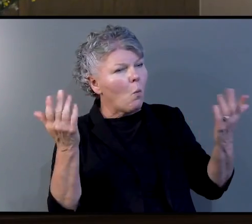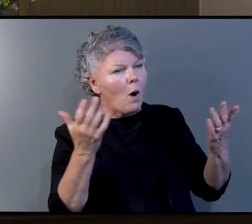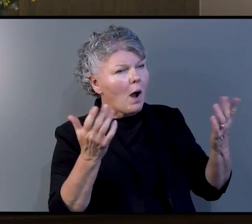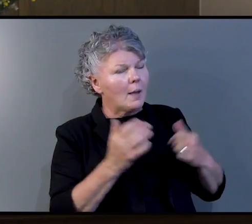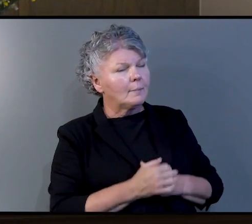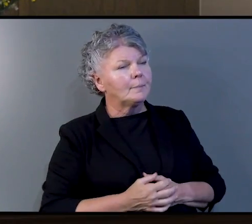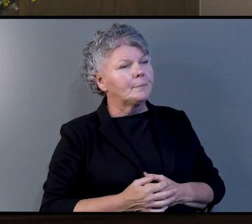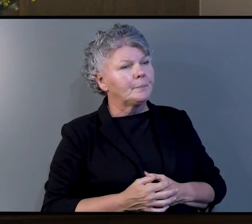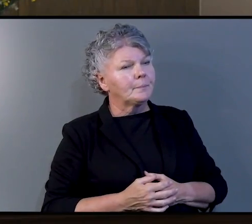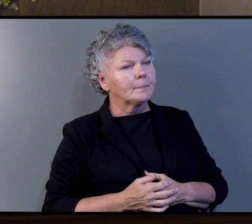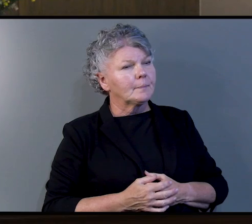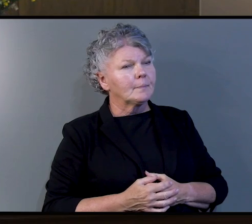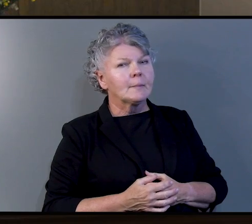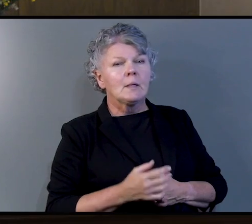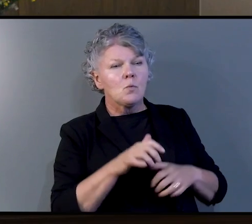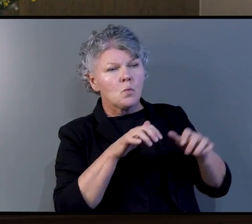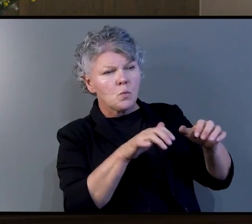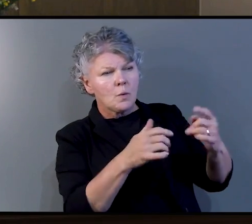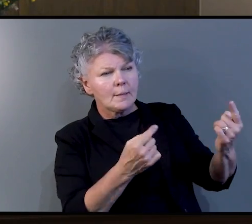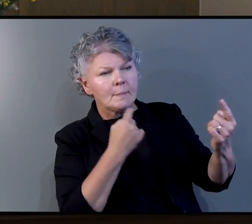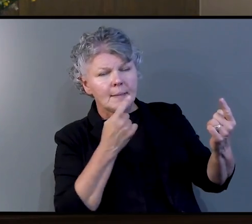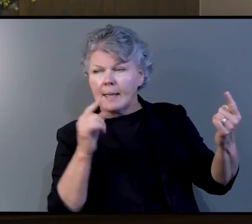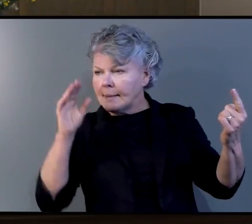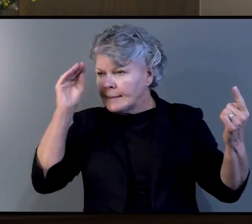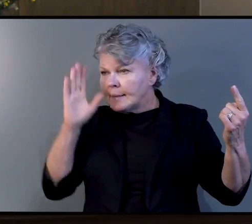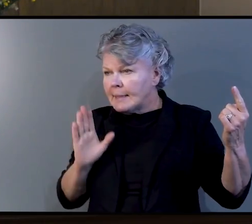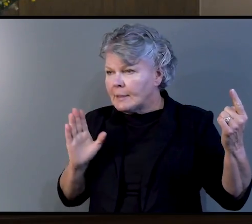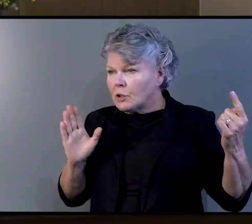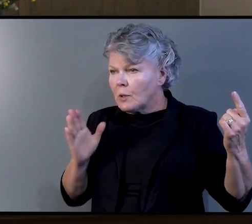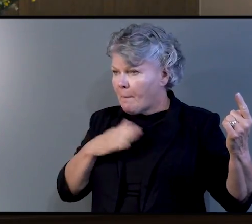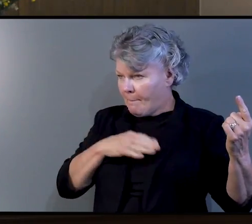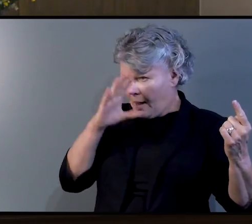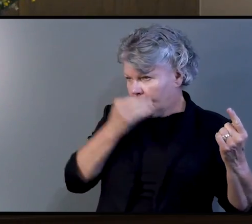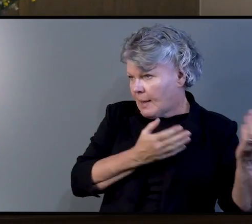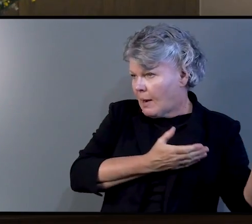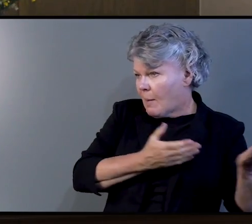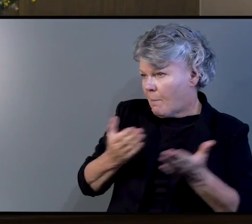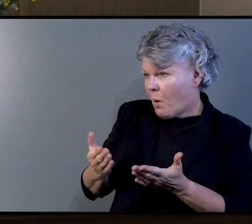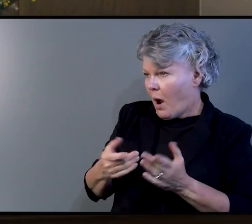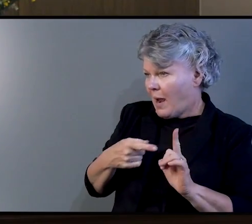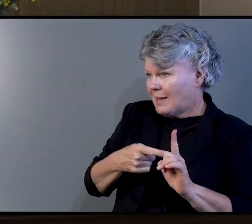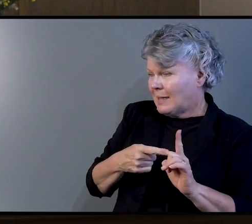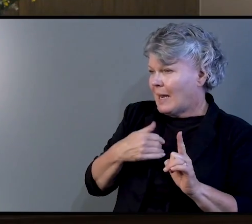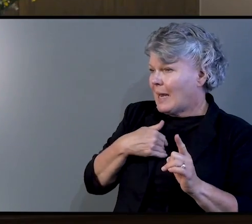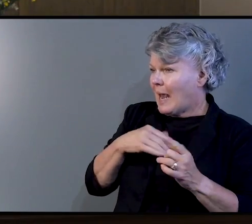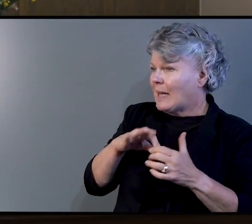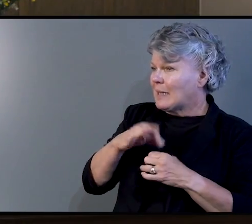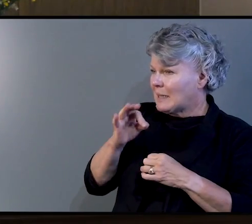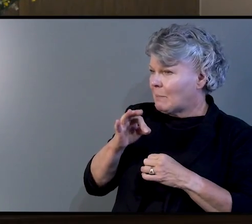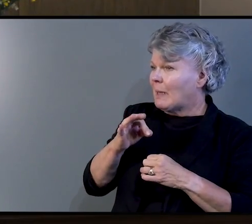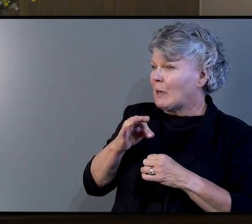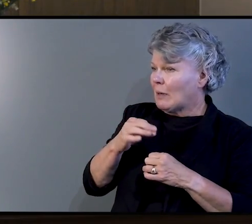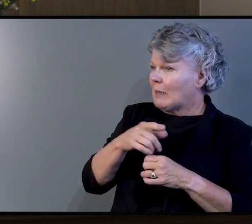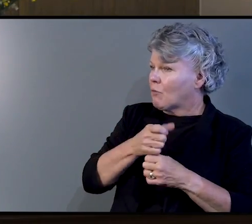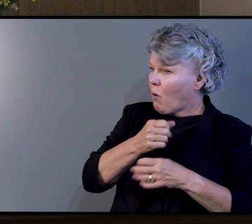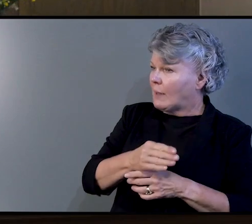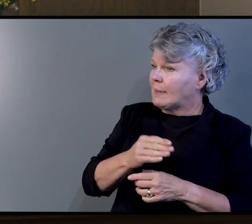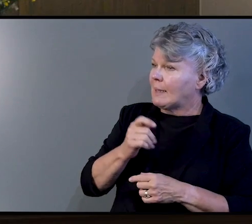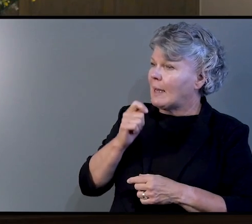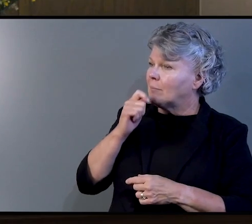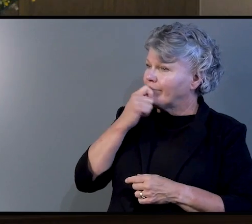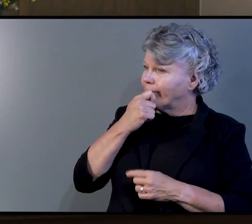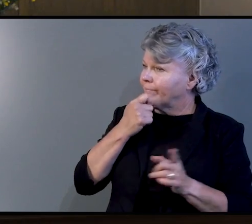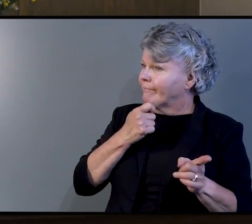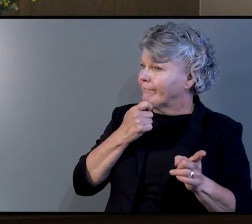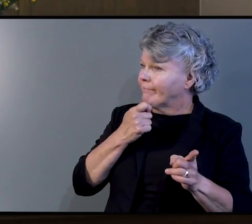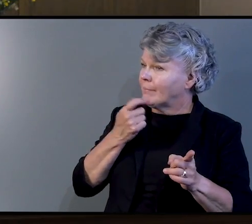them?" And someone from the crowd answered him, "Teacher, I brought my son to you, for he has a spirit that makes him mute. And whenever it